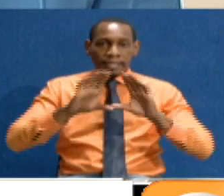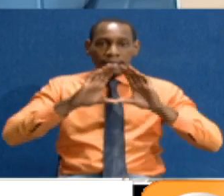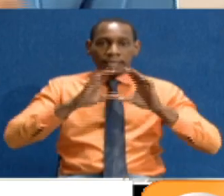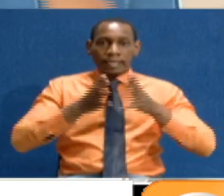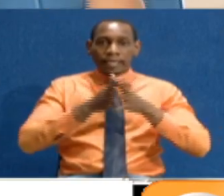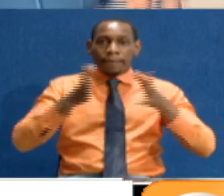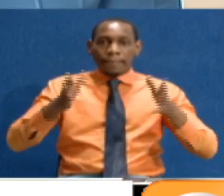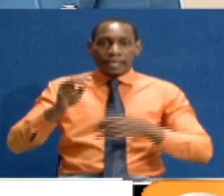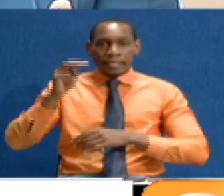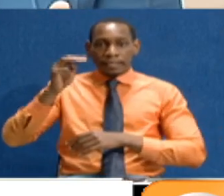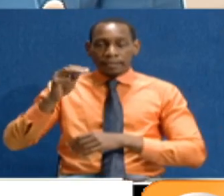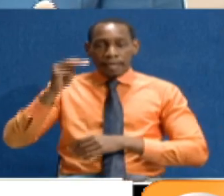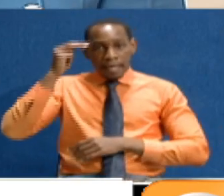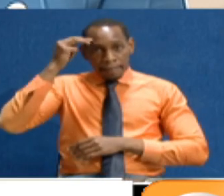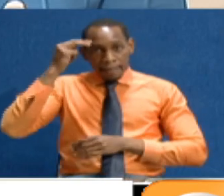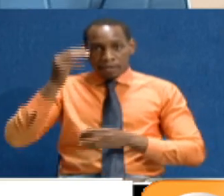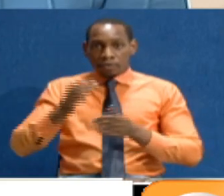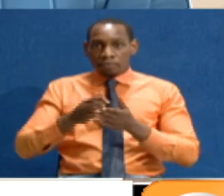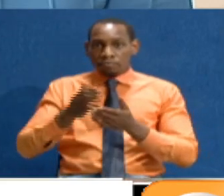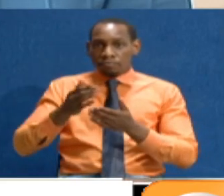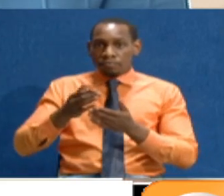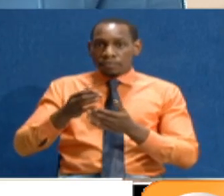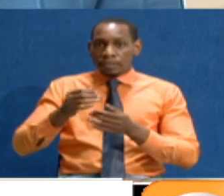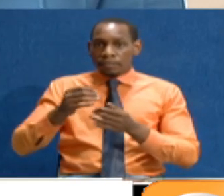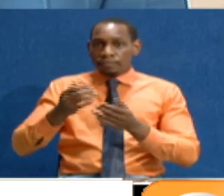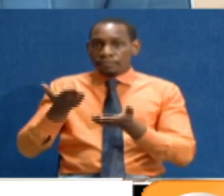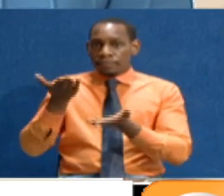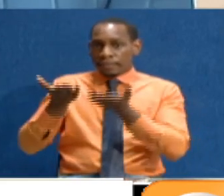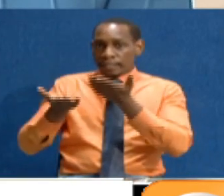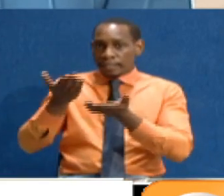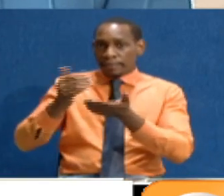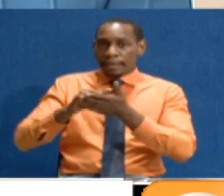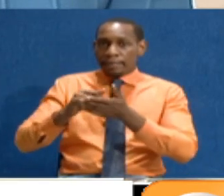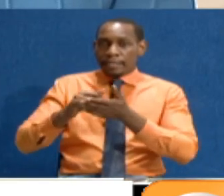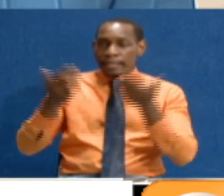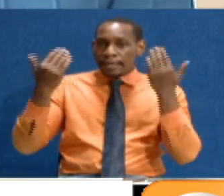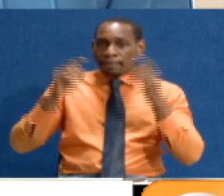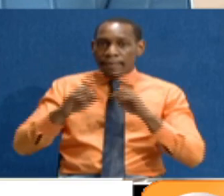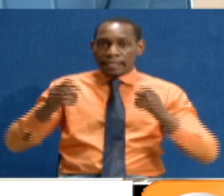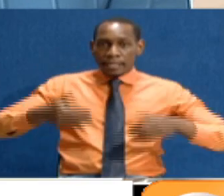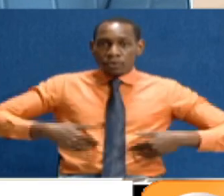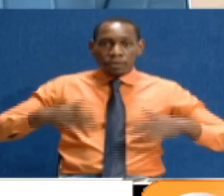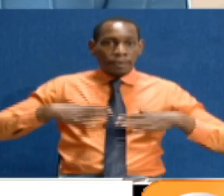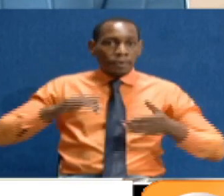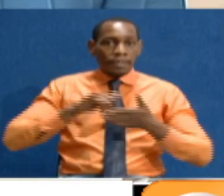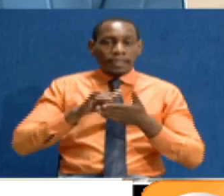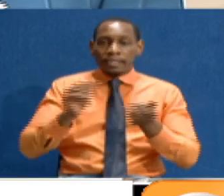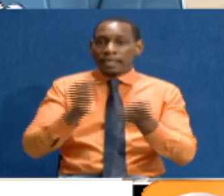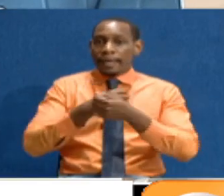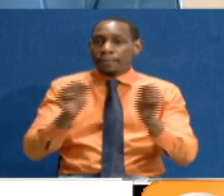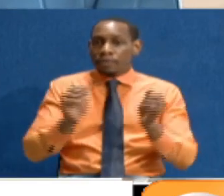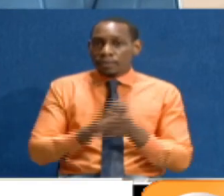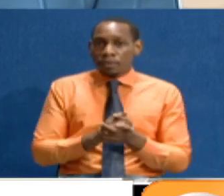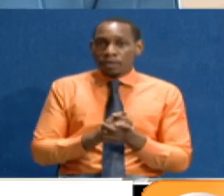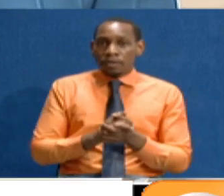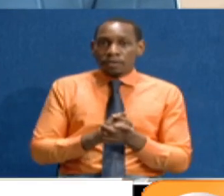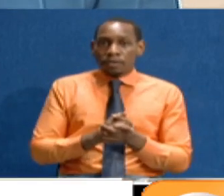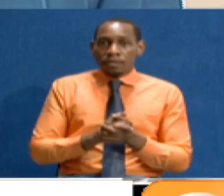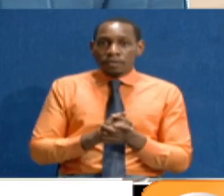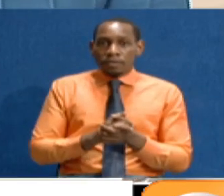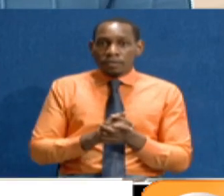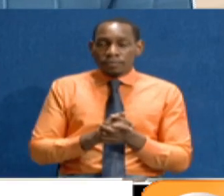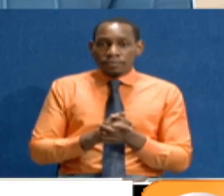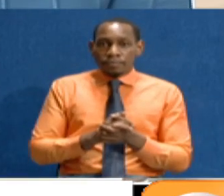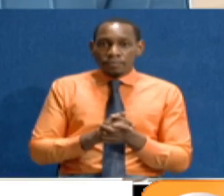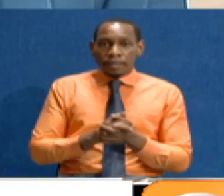psychological experiment ever. Yes. When you think about what we had to go through. But for the young ones who are not able to really decipher